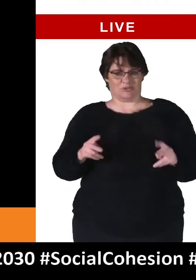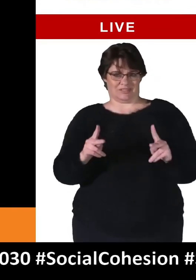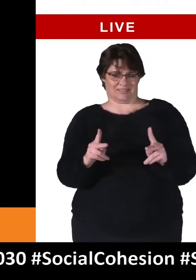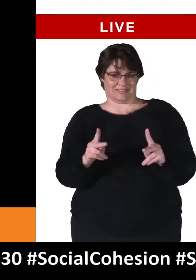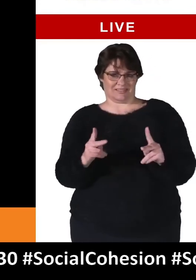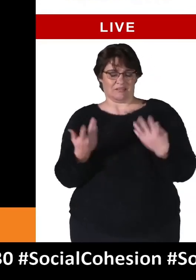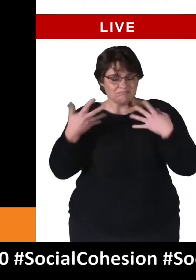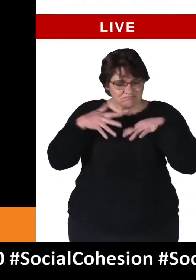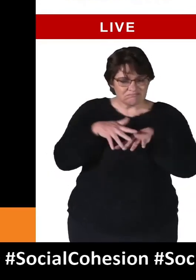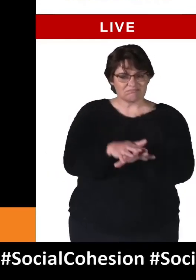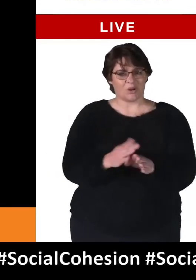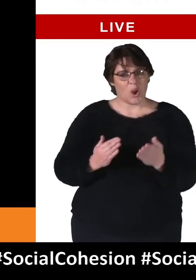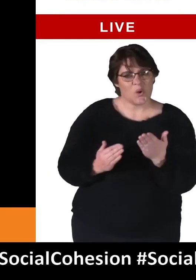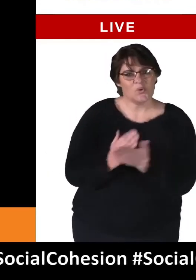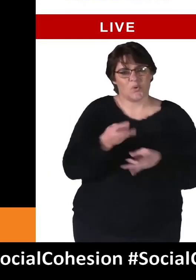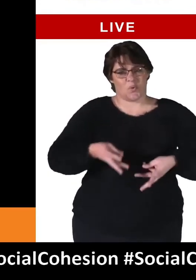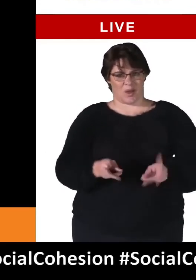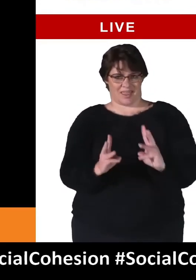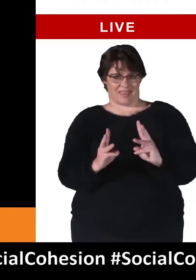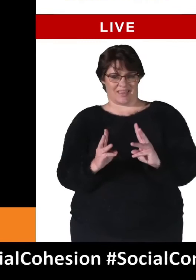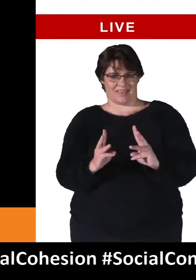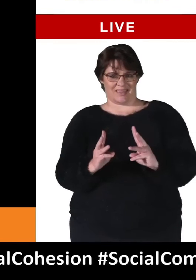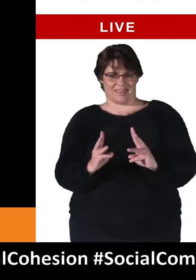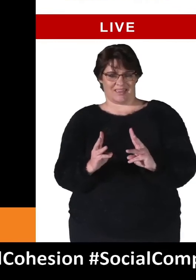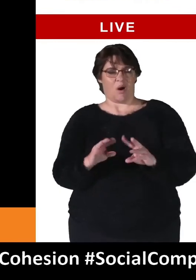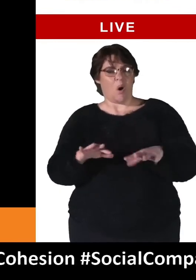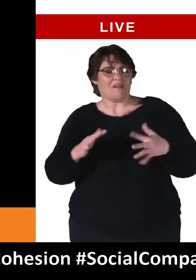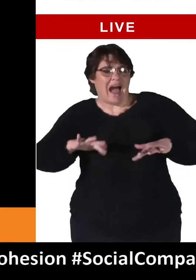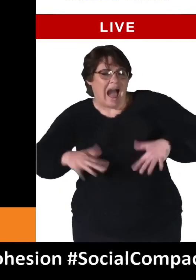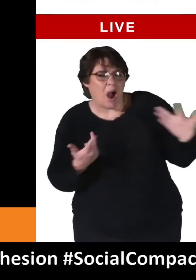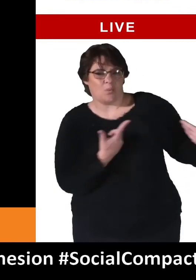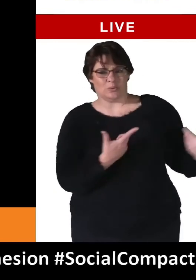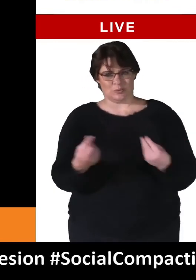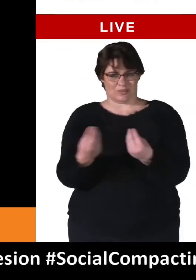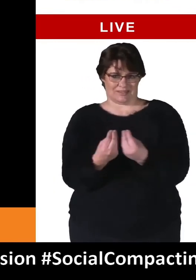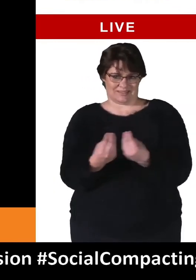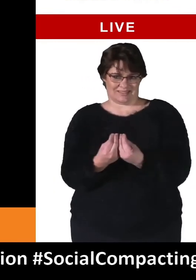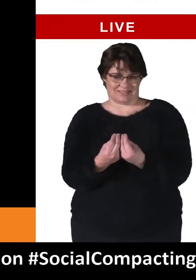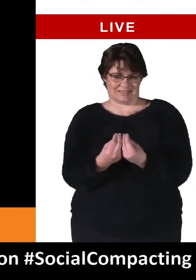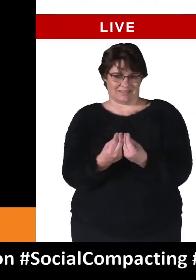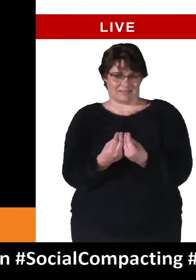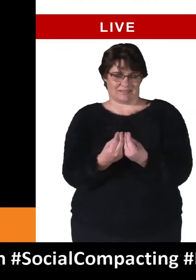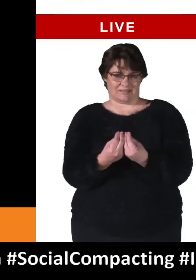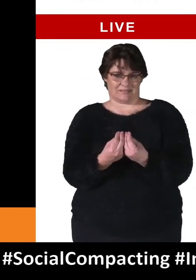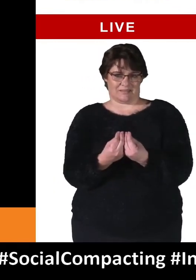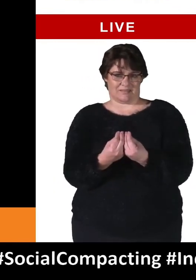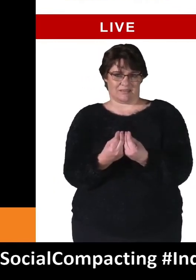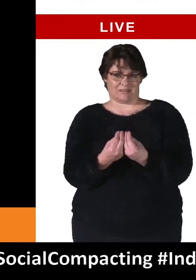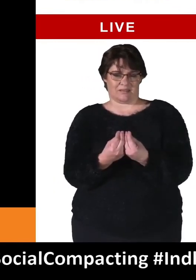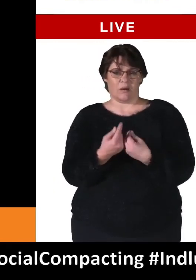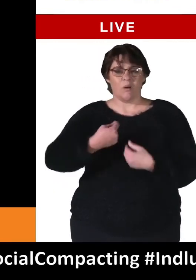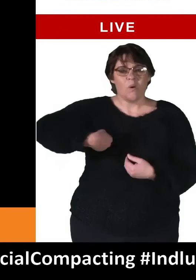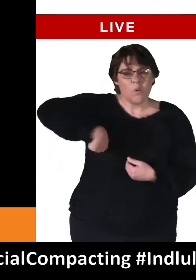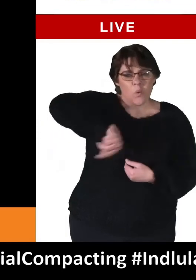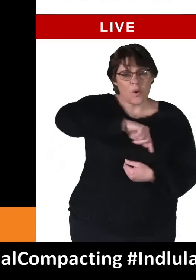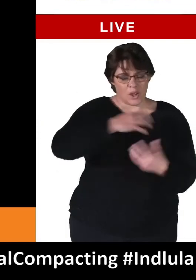in a new order and a new way of doing things. We need to work